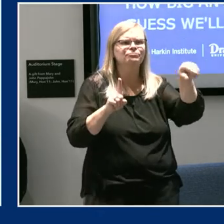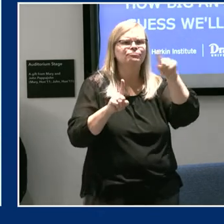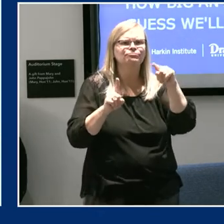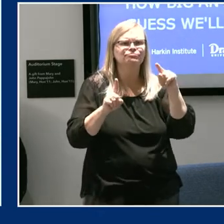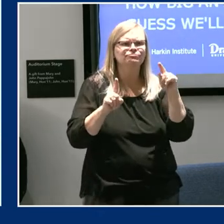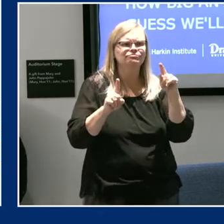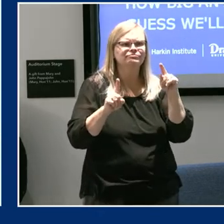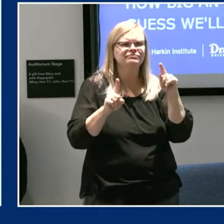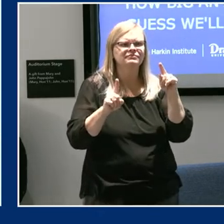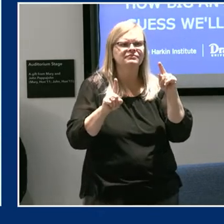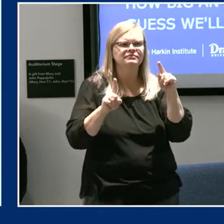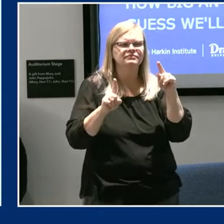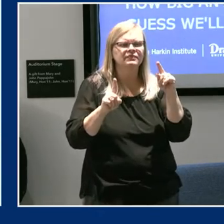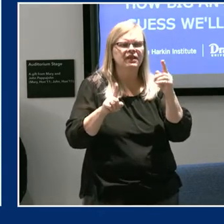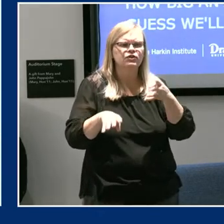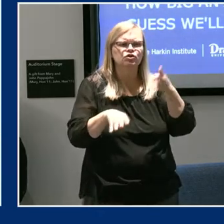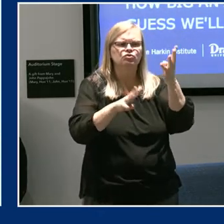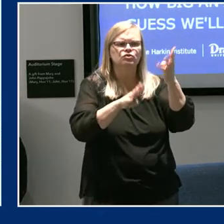from the streaming.